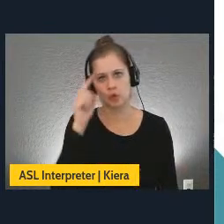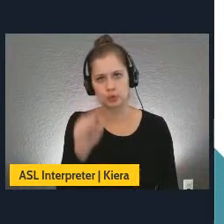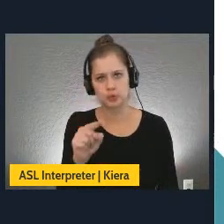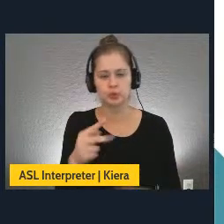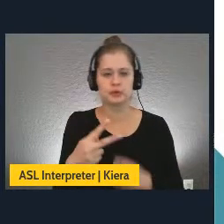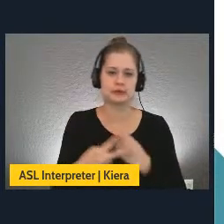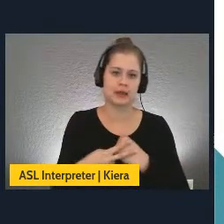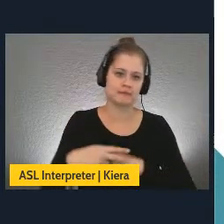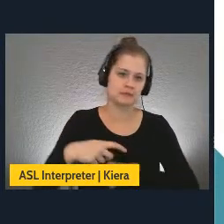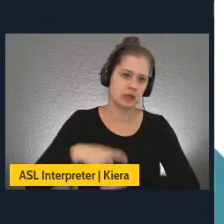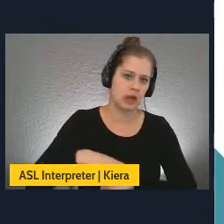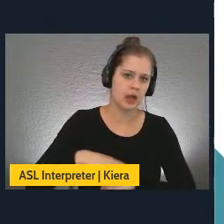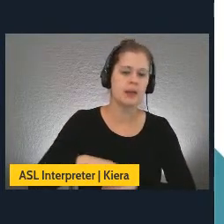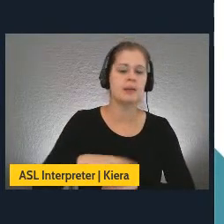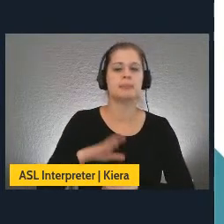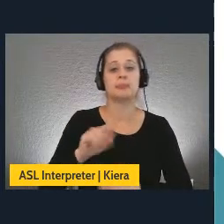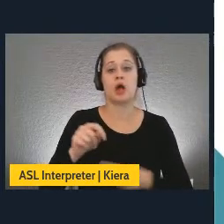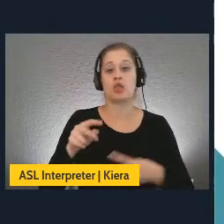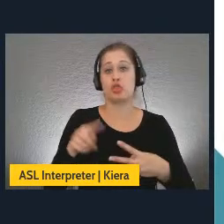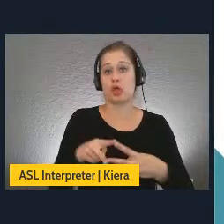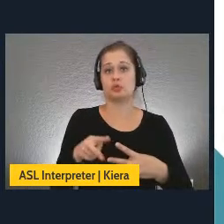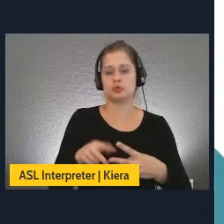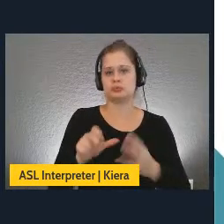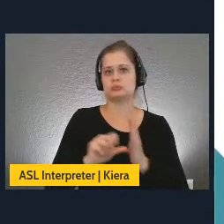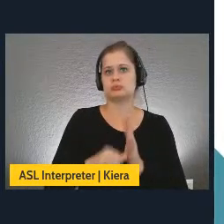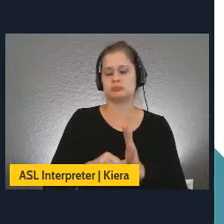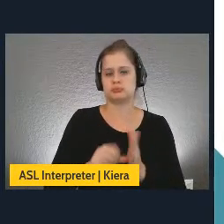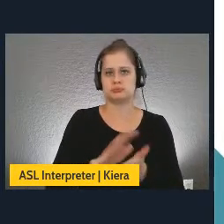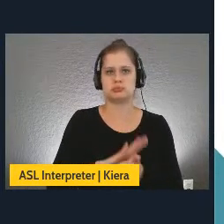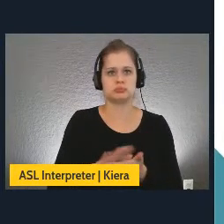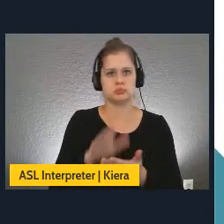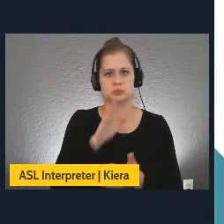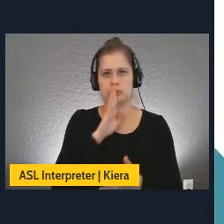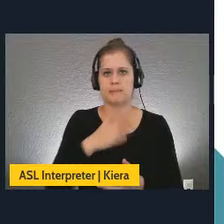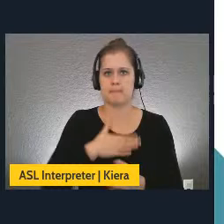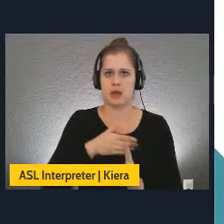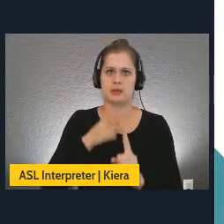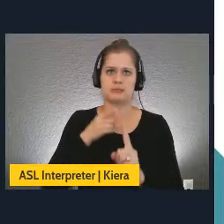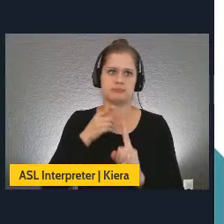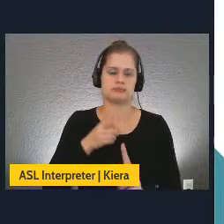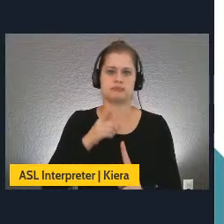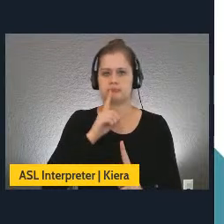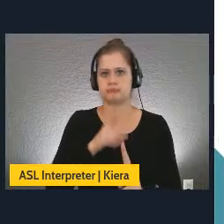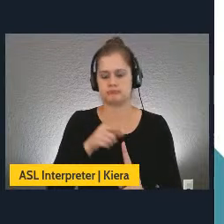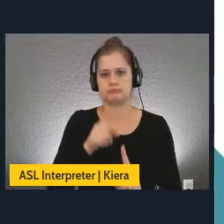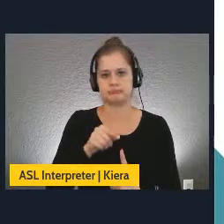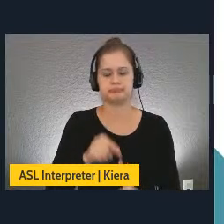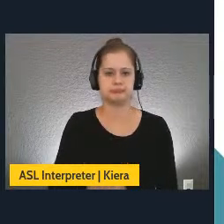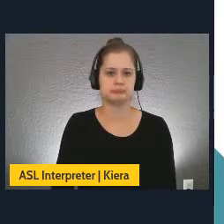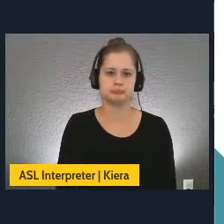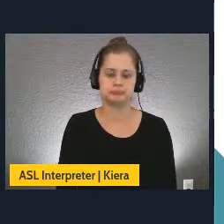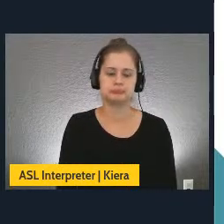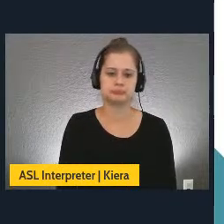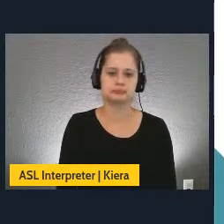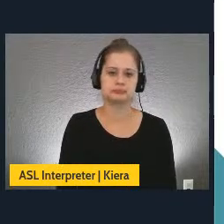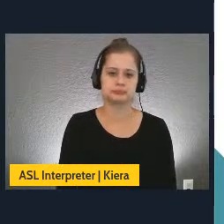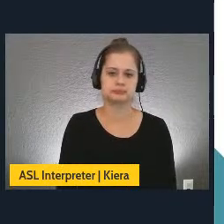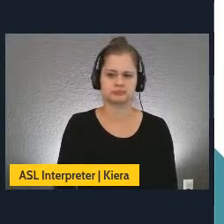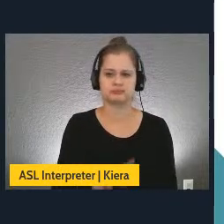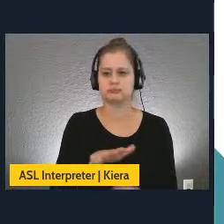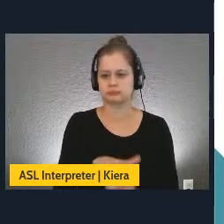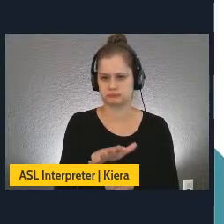time, but yeah, it's also quite nice, but not the main point in my opinion. But enough